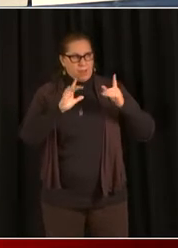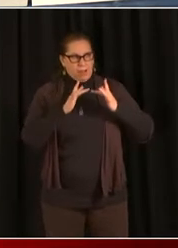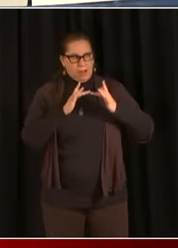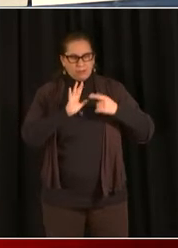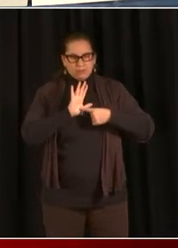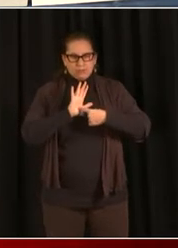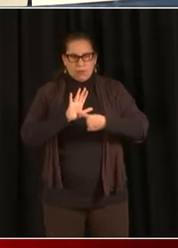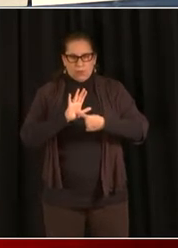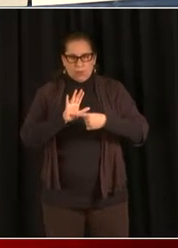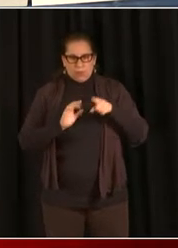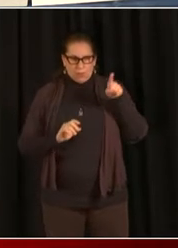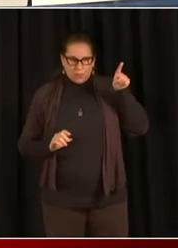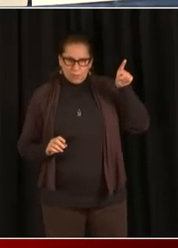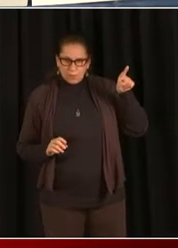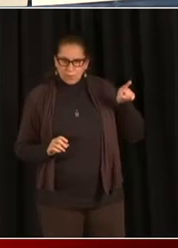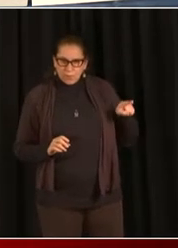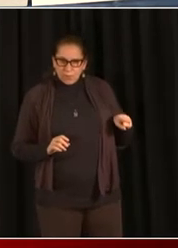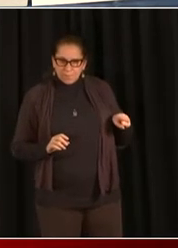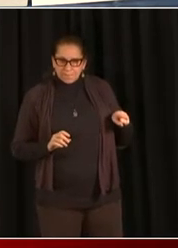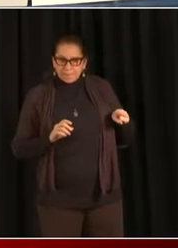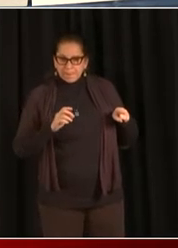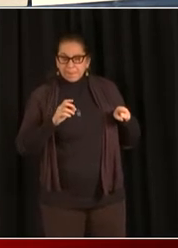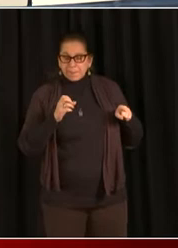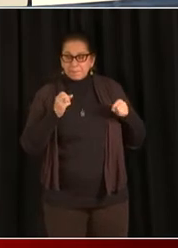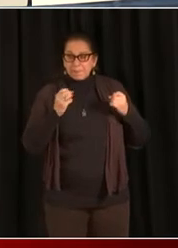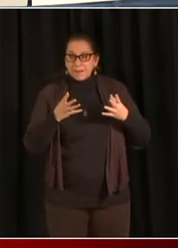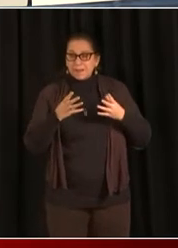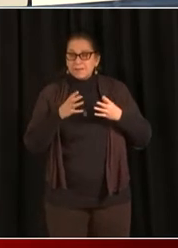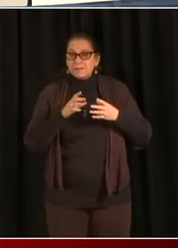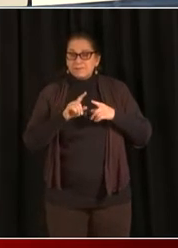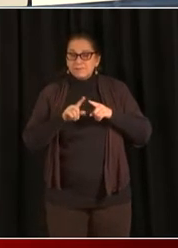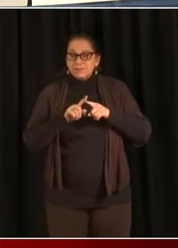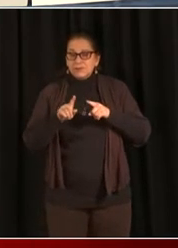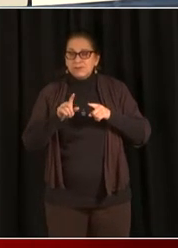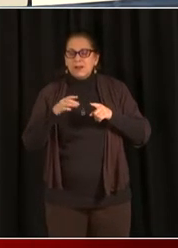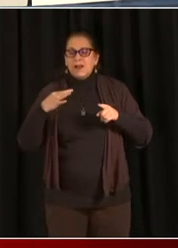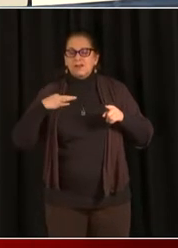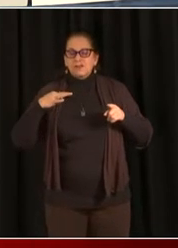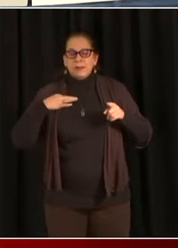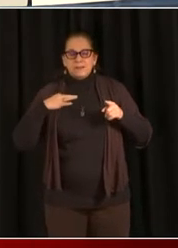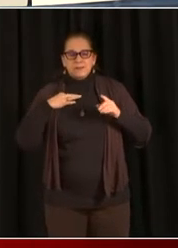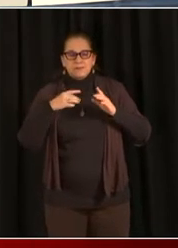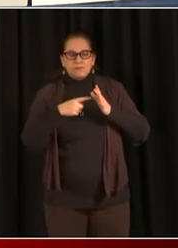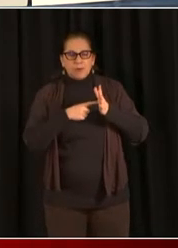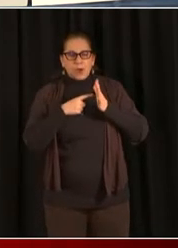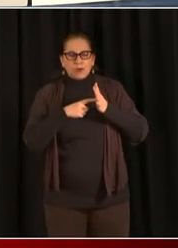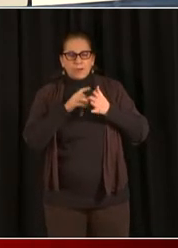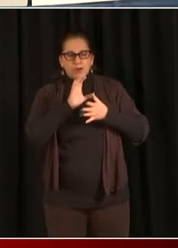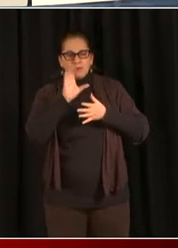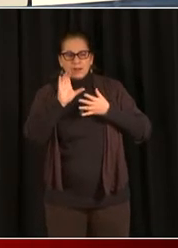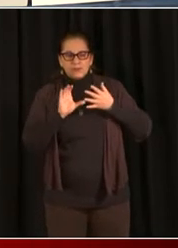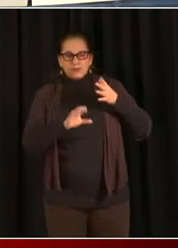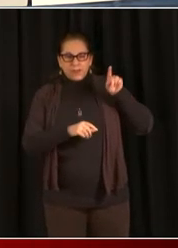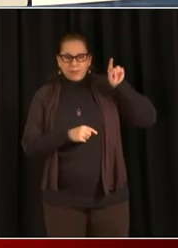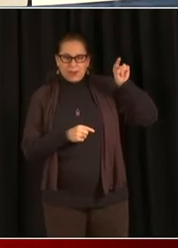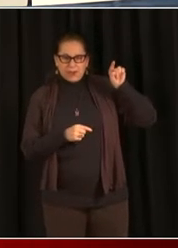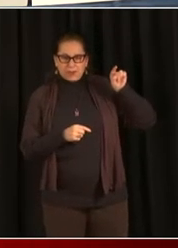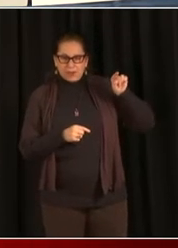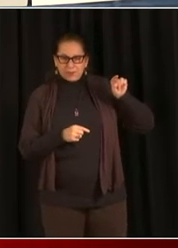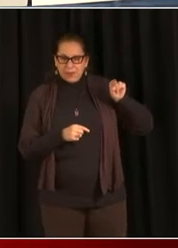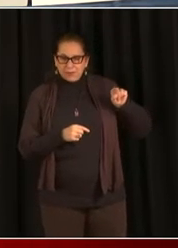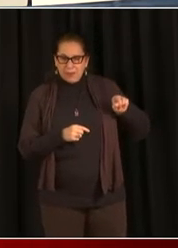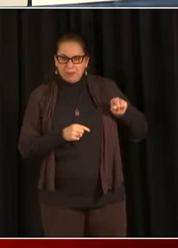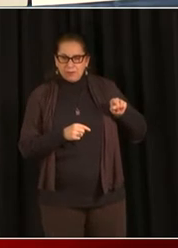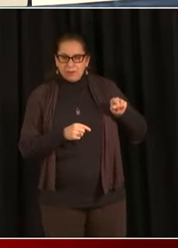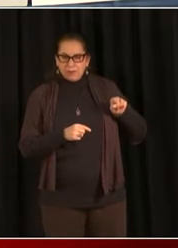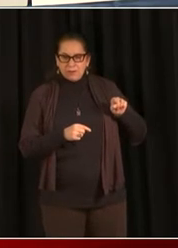are a myriad of businesses that are eligible. One of the questions that we often get is, are sole proprietors eligible?